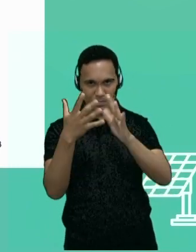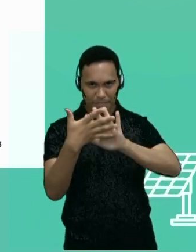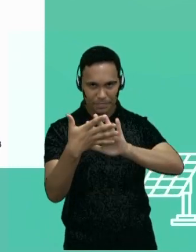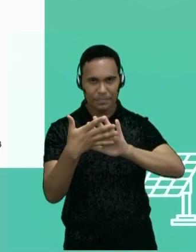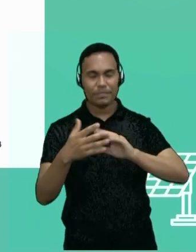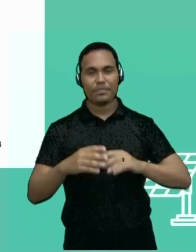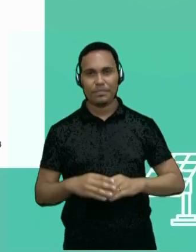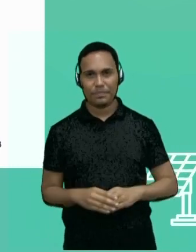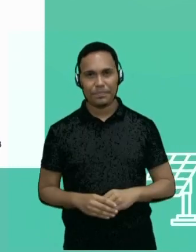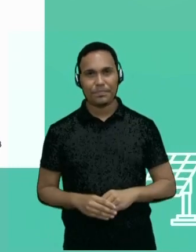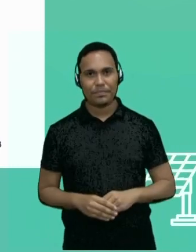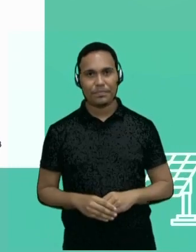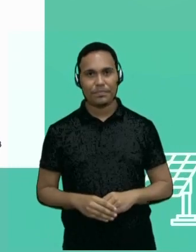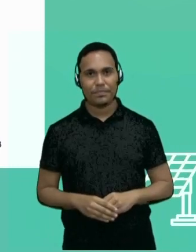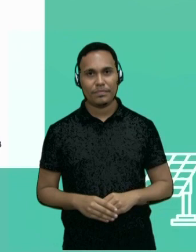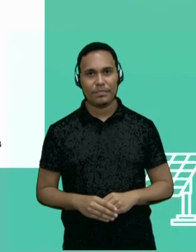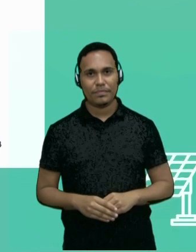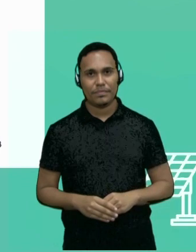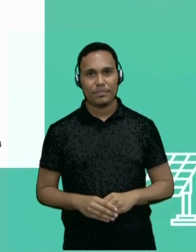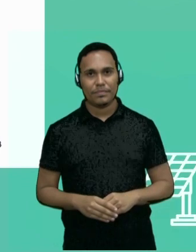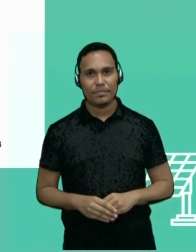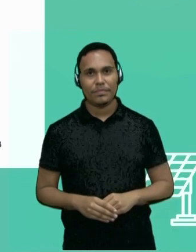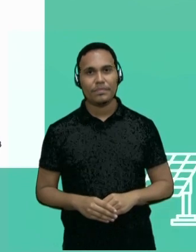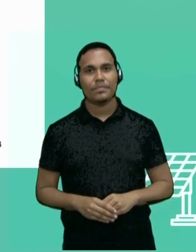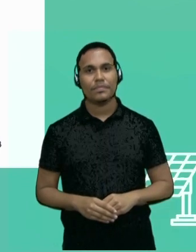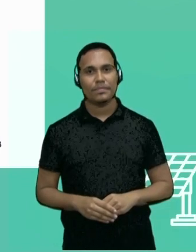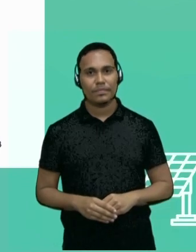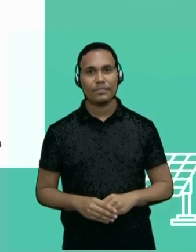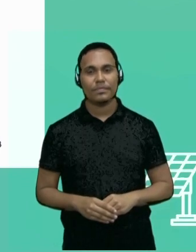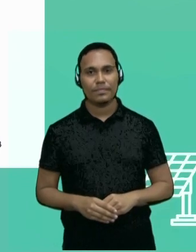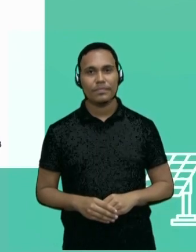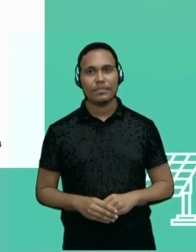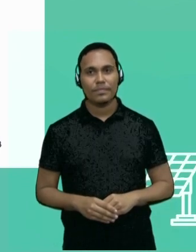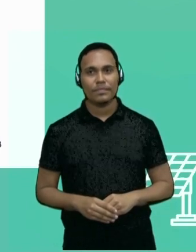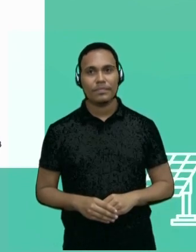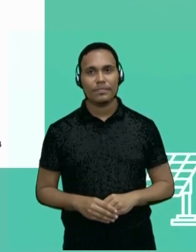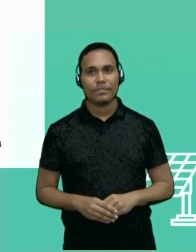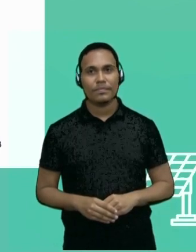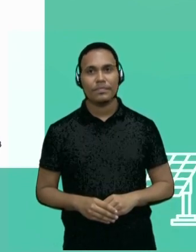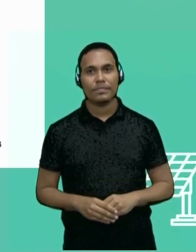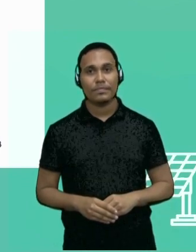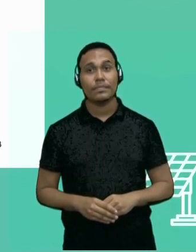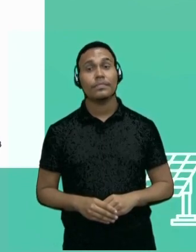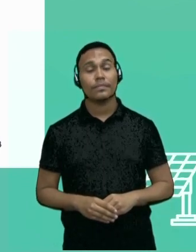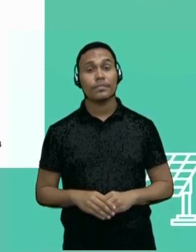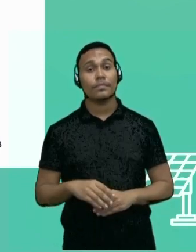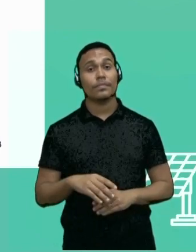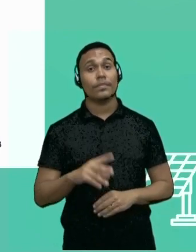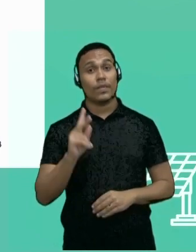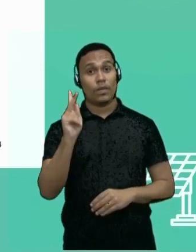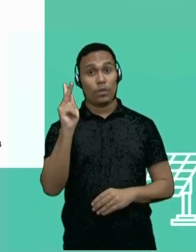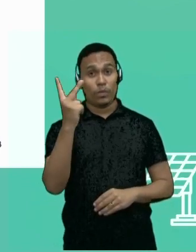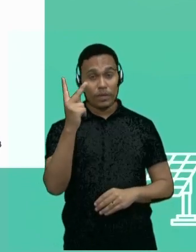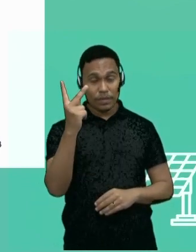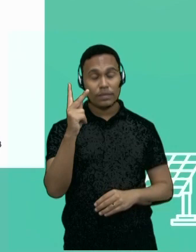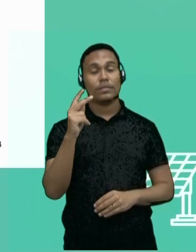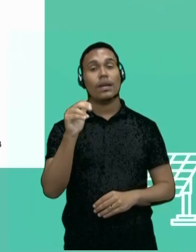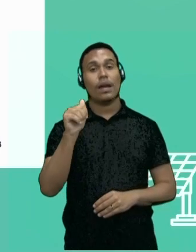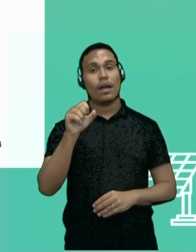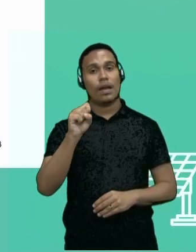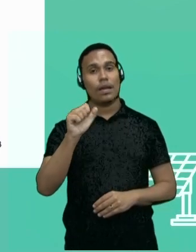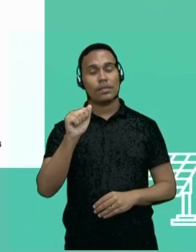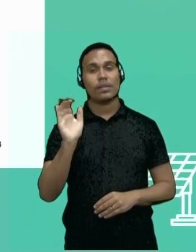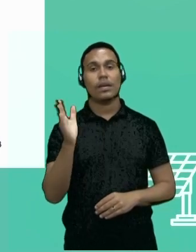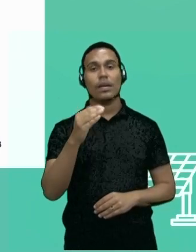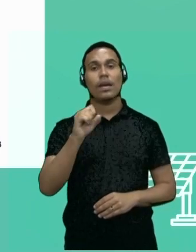refueling space. We have Octopus Hydrogen providing what they call hydrogen as a service, and that means the full suite from green hydrogen production to the distribution